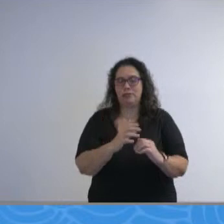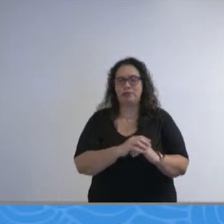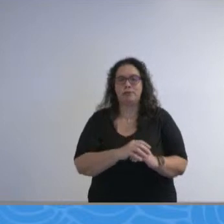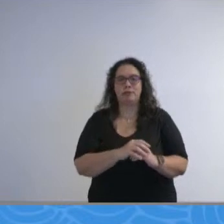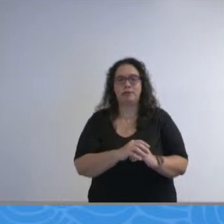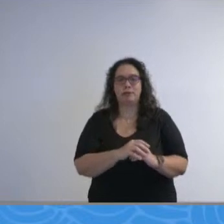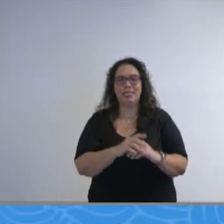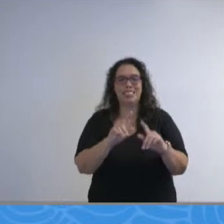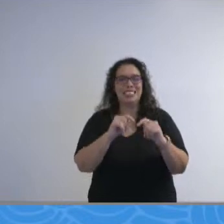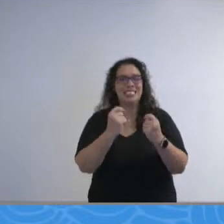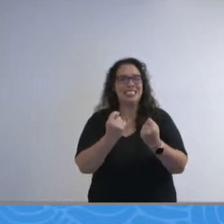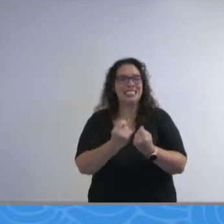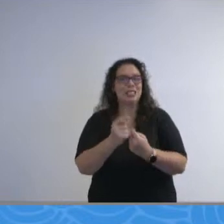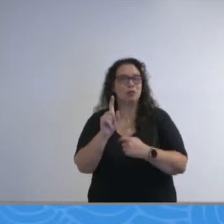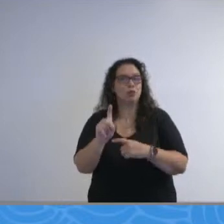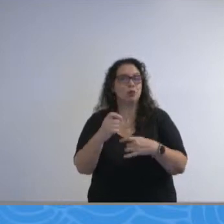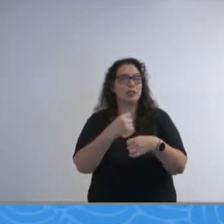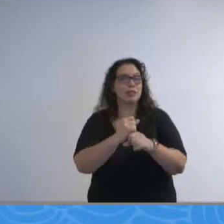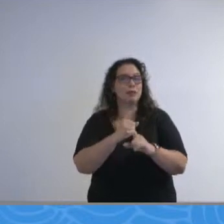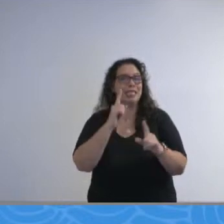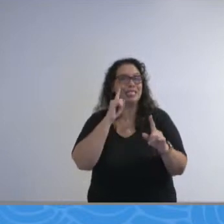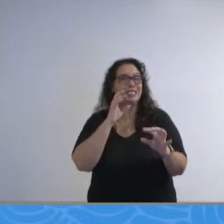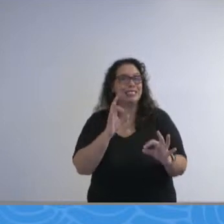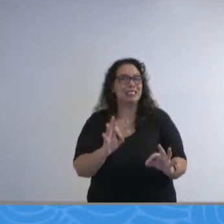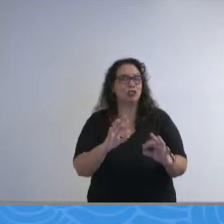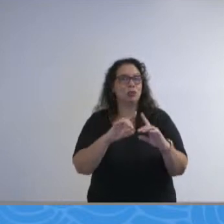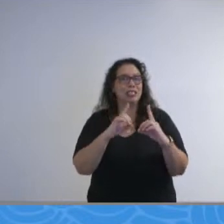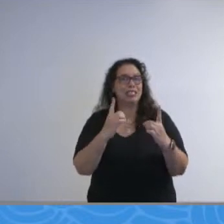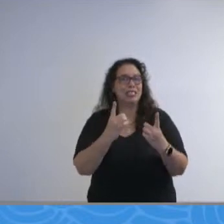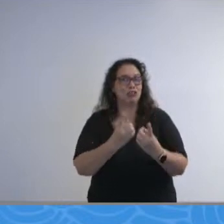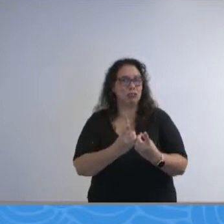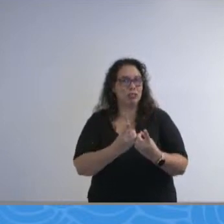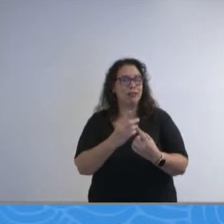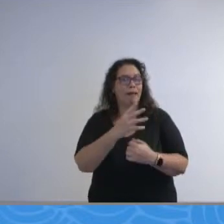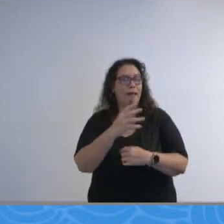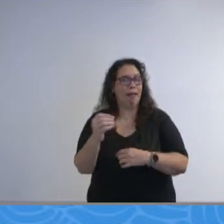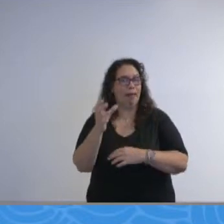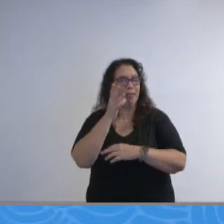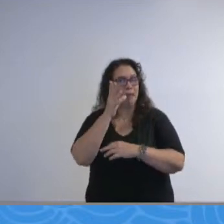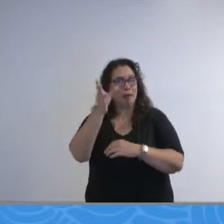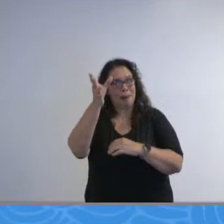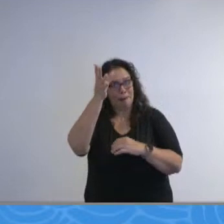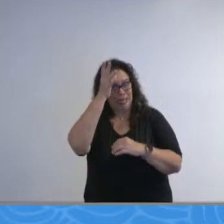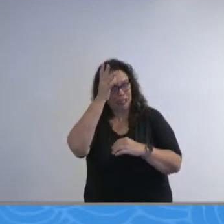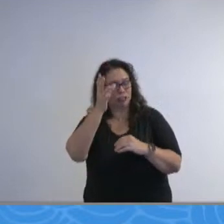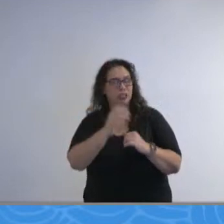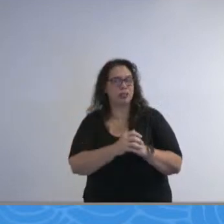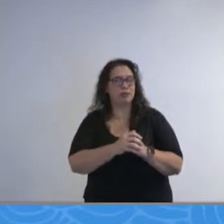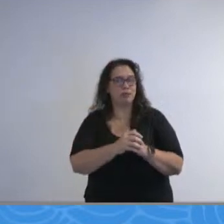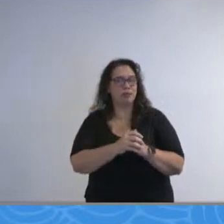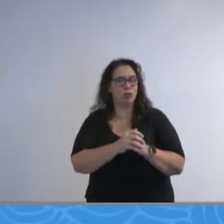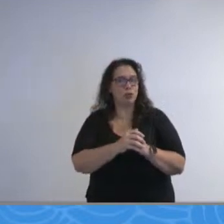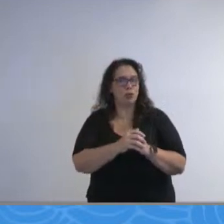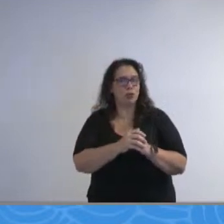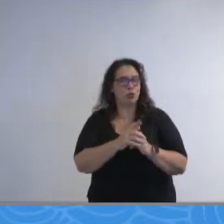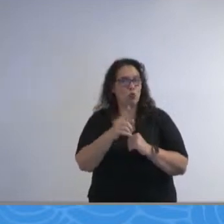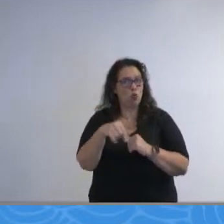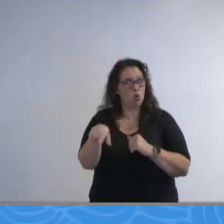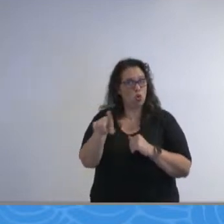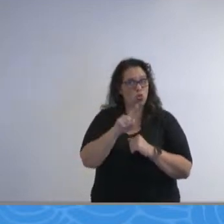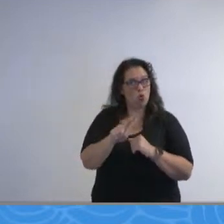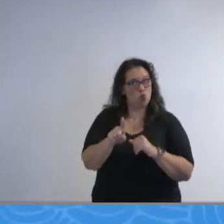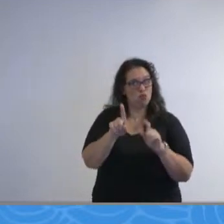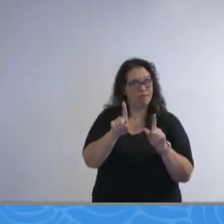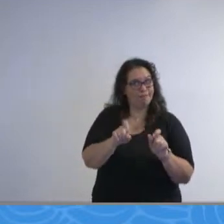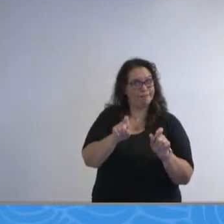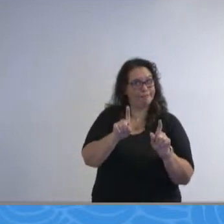This team is supposed to make decisions along with the district, the parents of the district. So those assessments depends